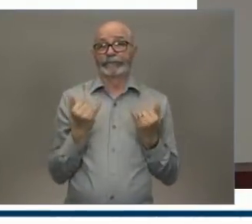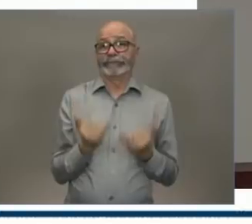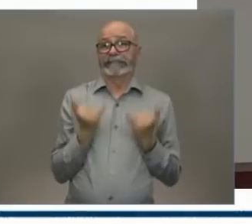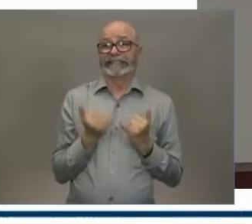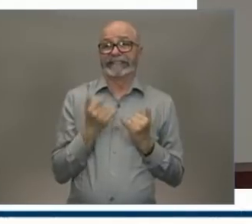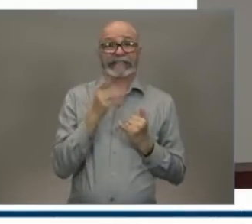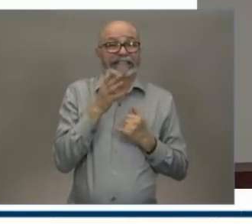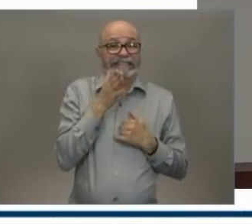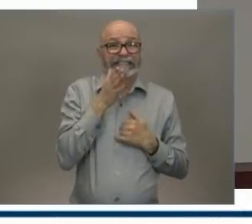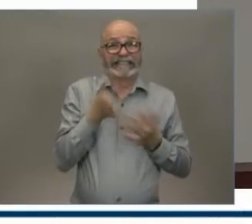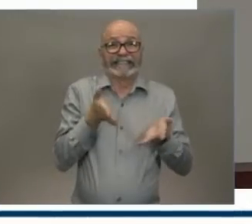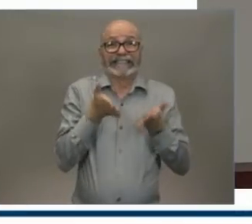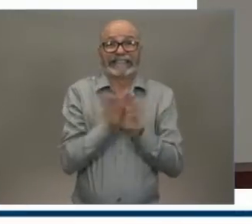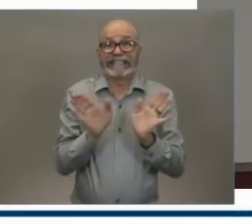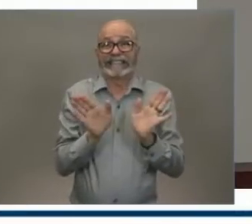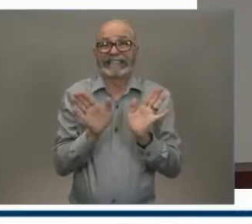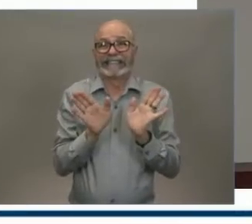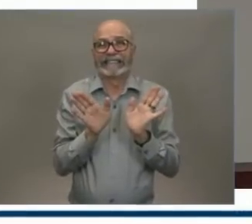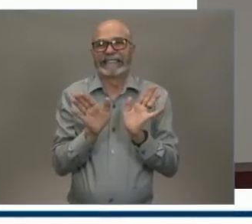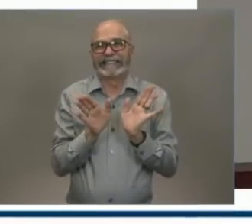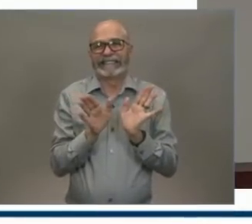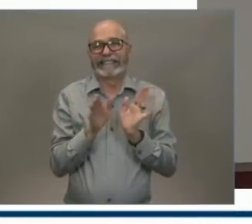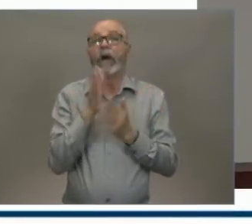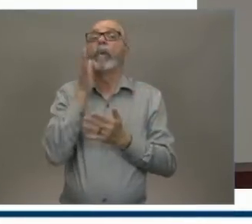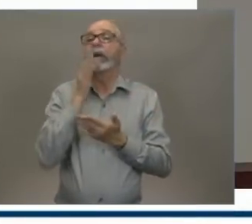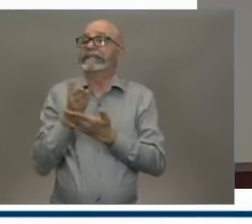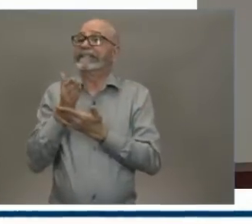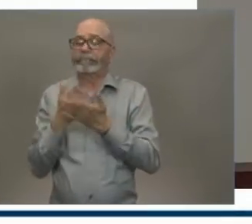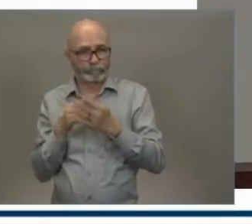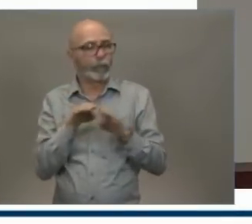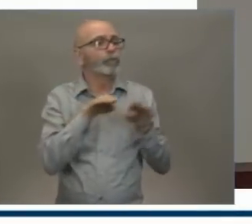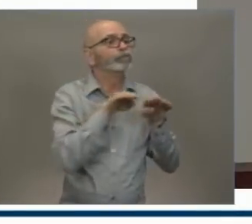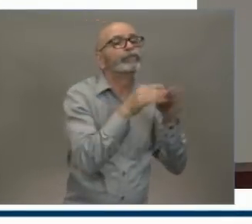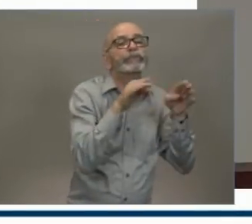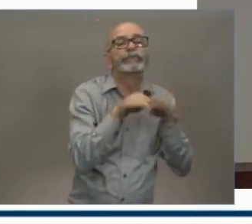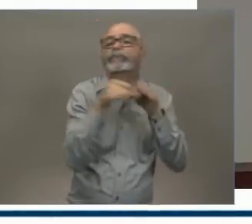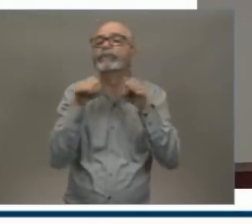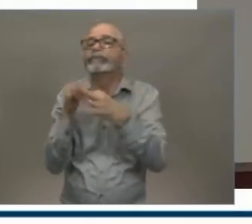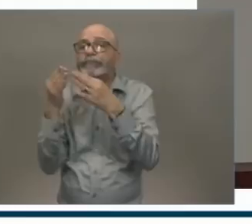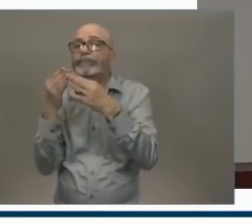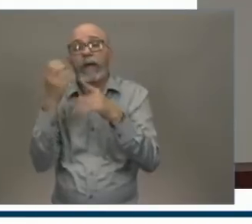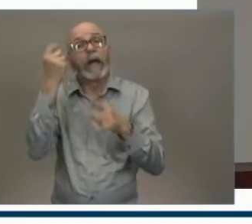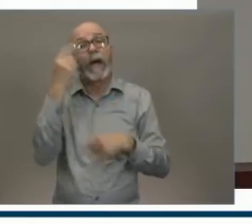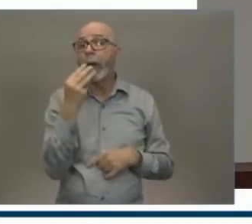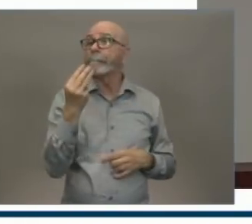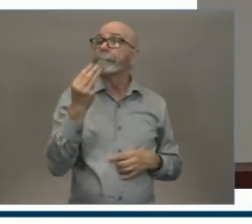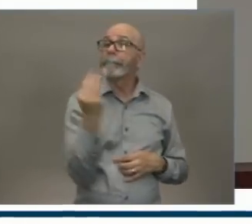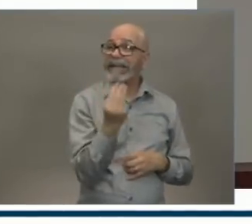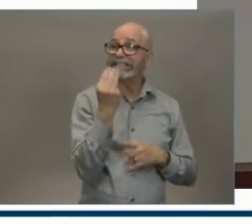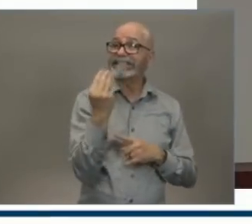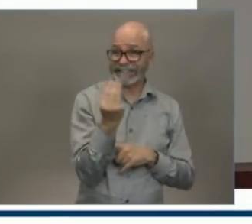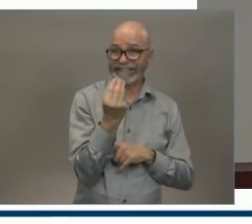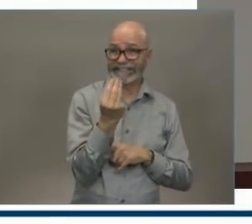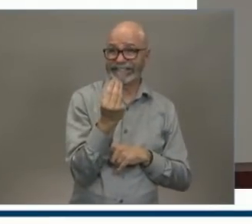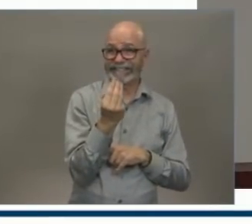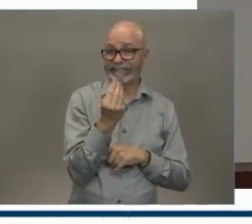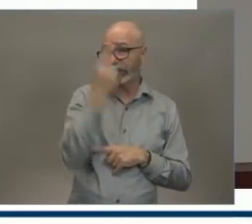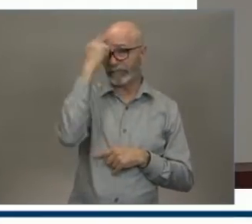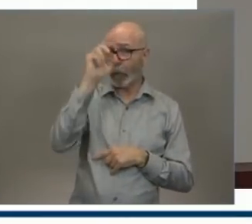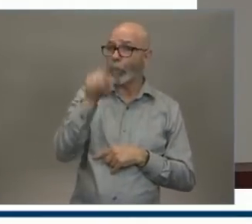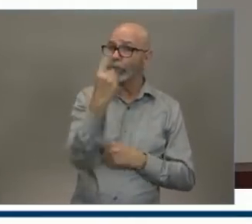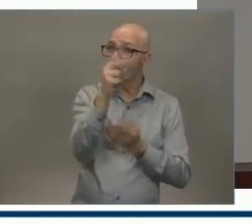Sunday. Starting Monday, we will be remaining status quo for 2 more weeks at least, with